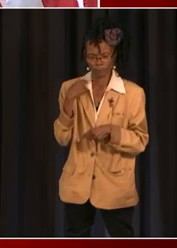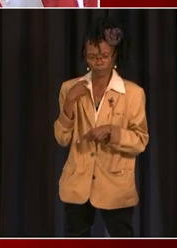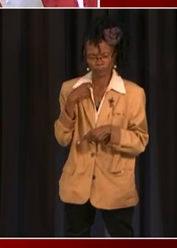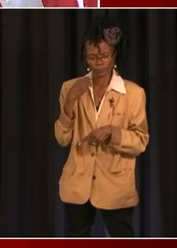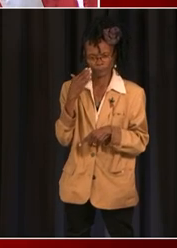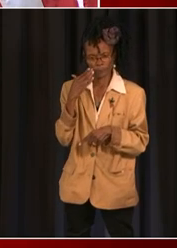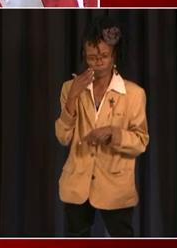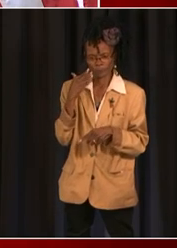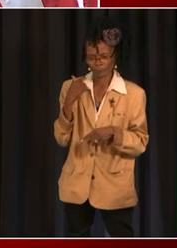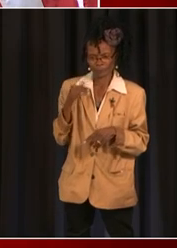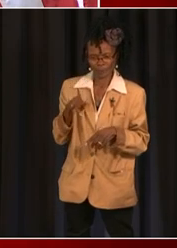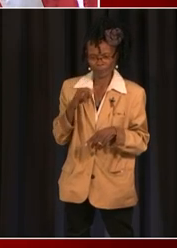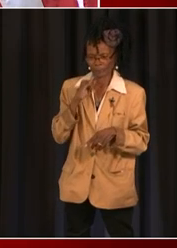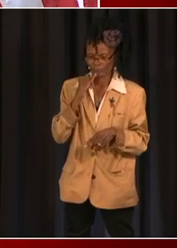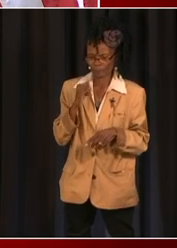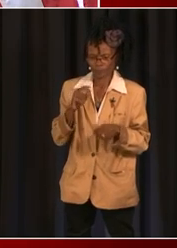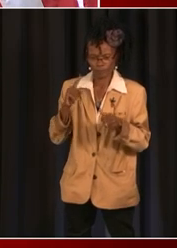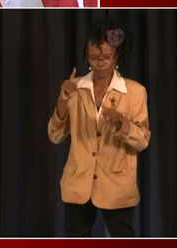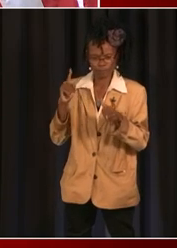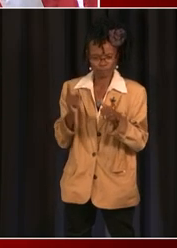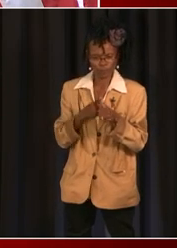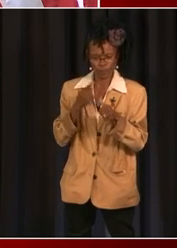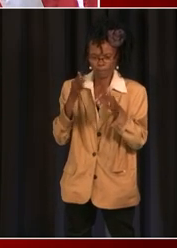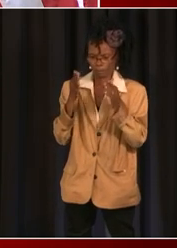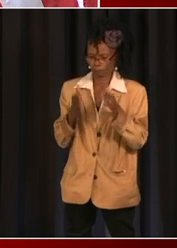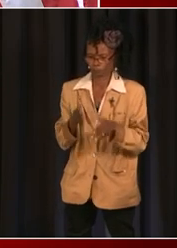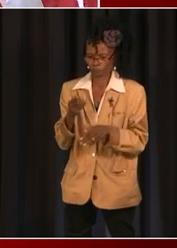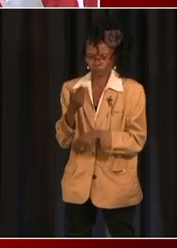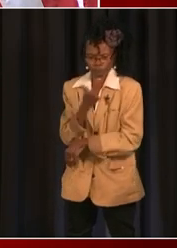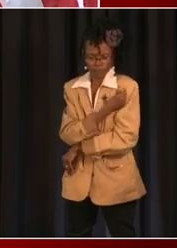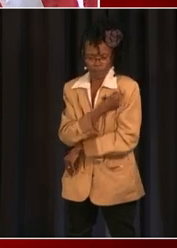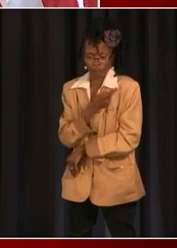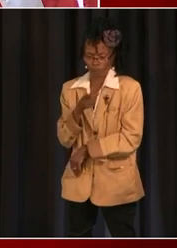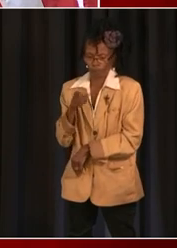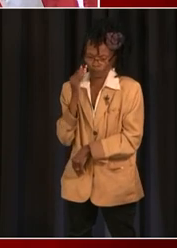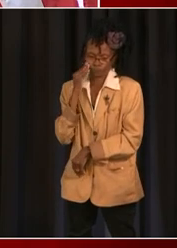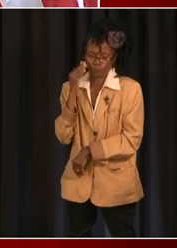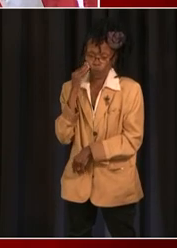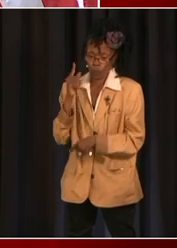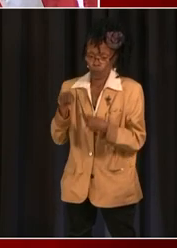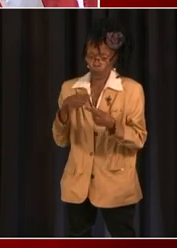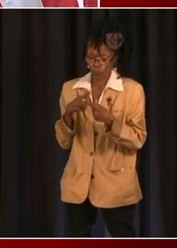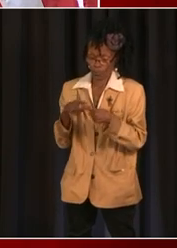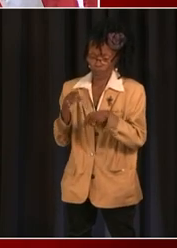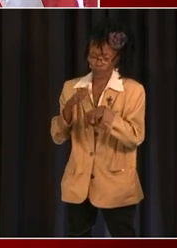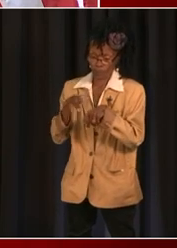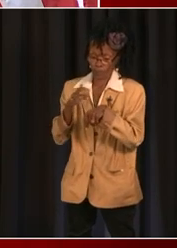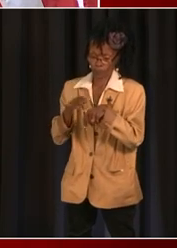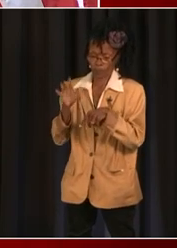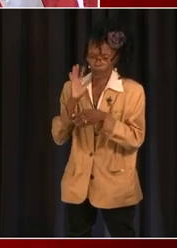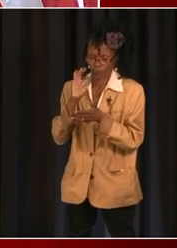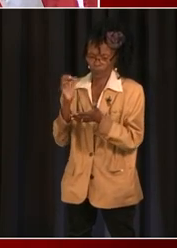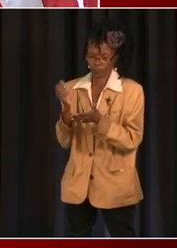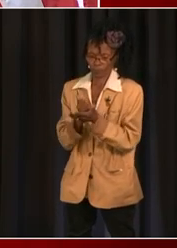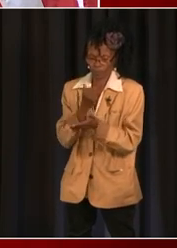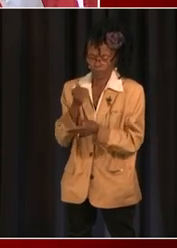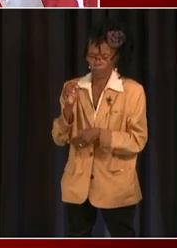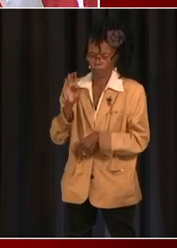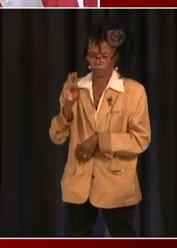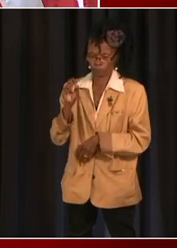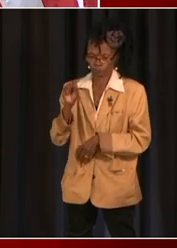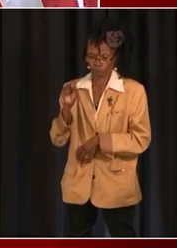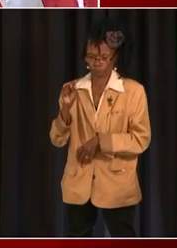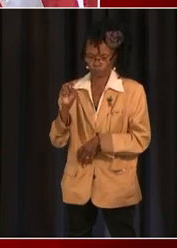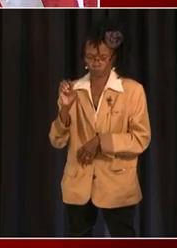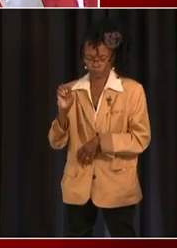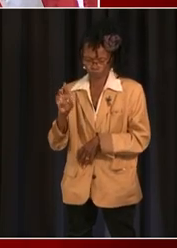am one of the first people to have gotten vaccinated, so you'll hear from me when it's time for me to get a booster, if there is a